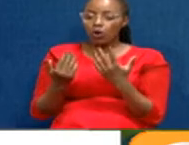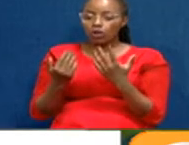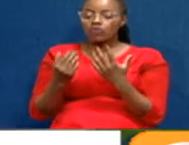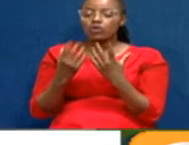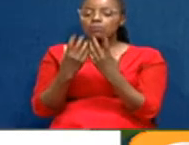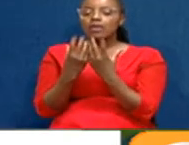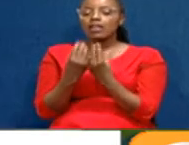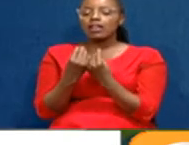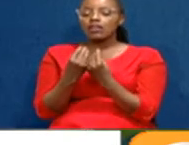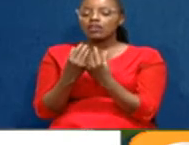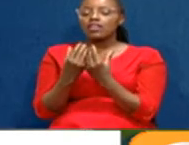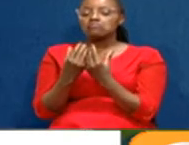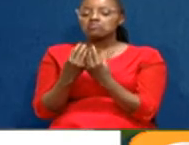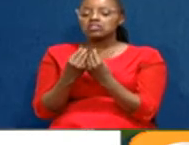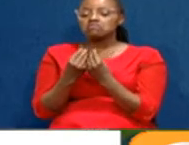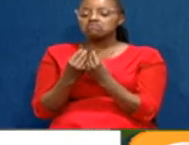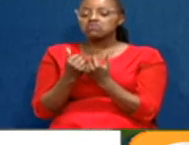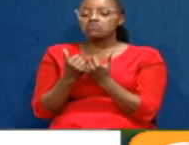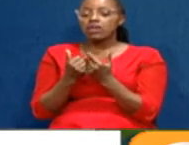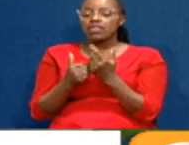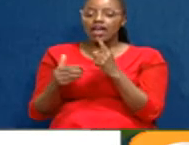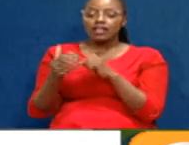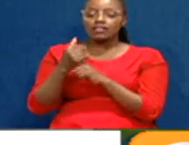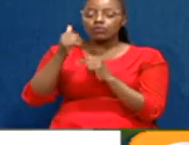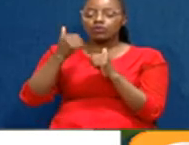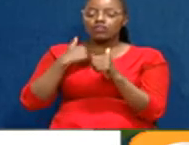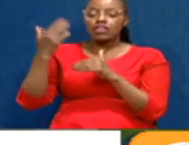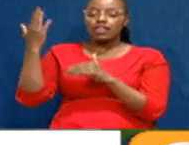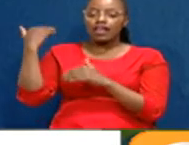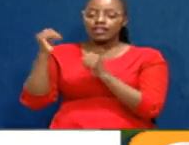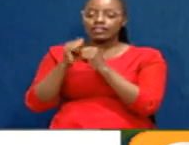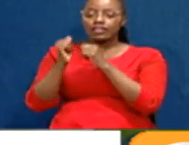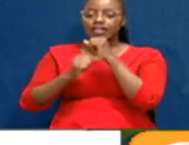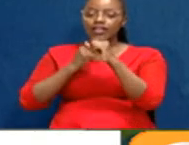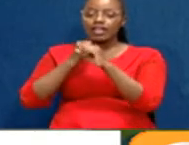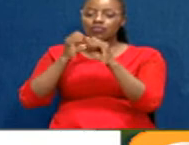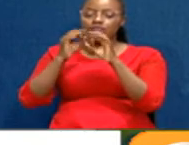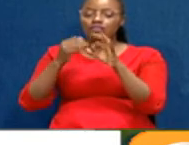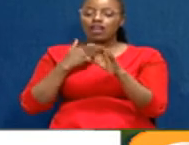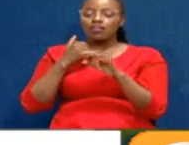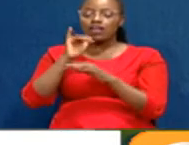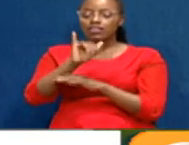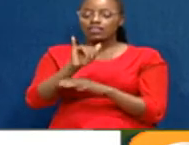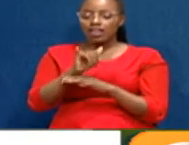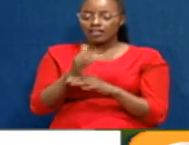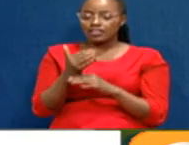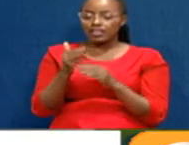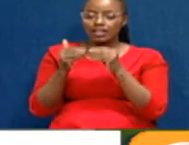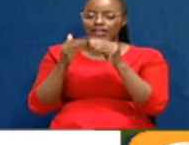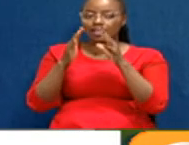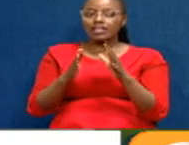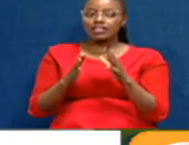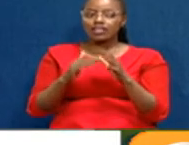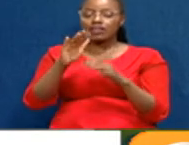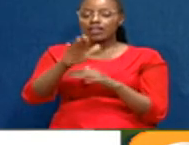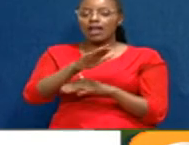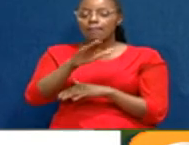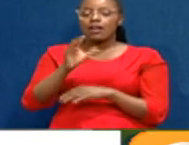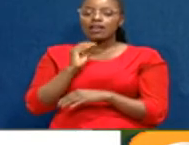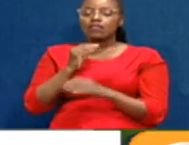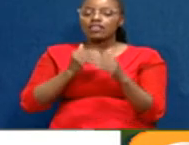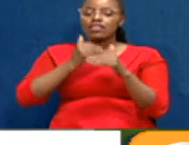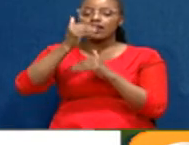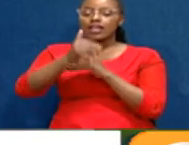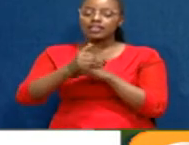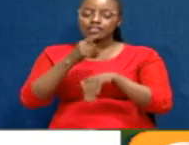will erode easily the gains that we have gained in the last decade if we have such caliber leaders in our parliament next